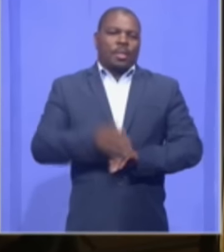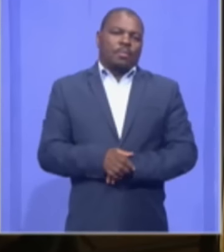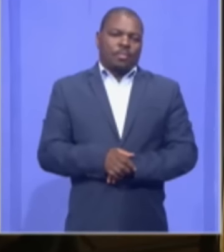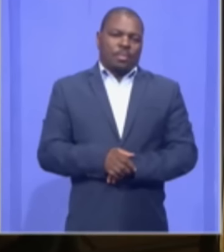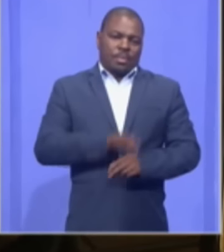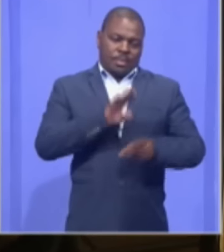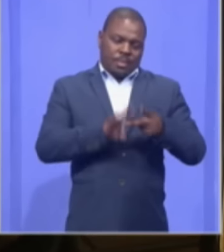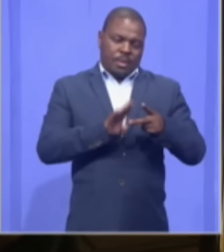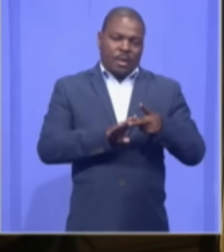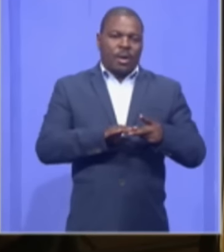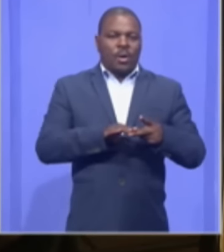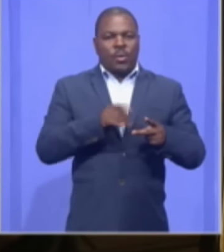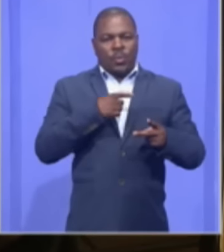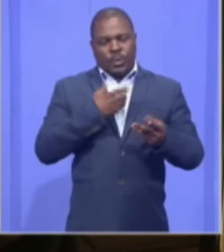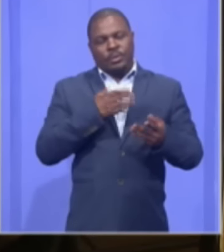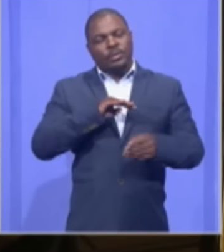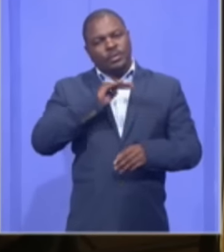have enough time to